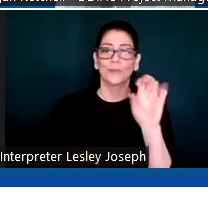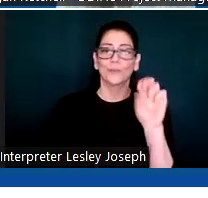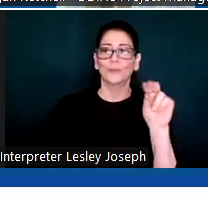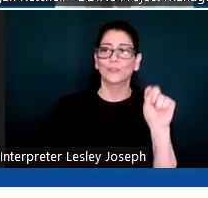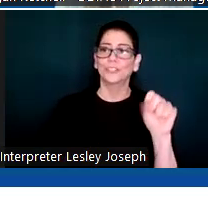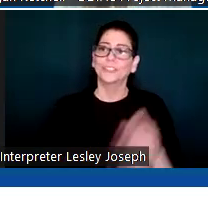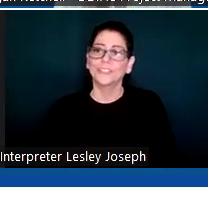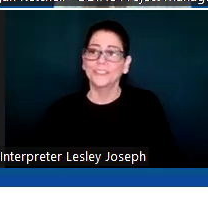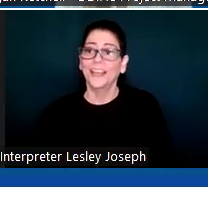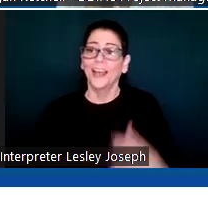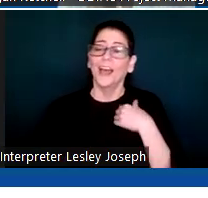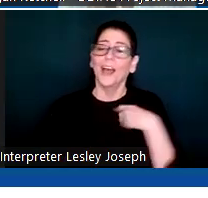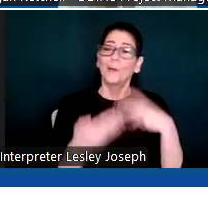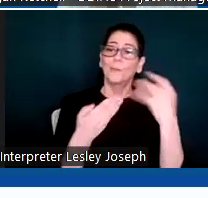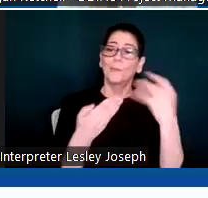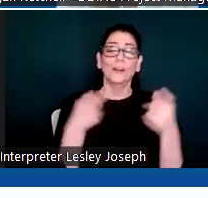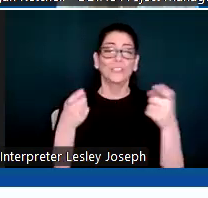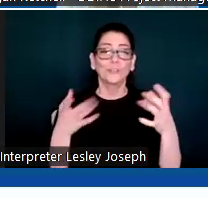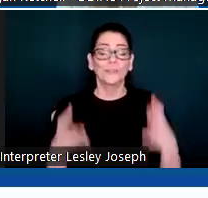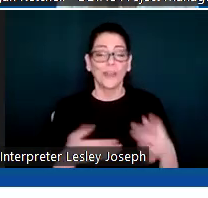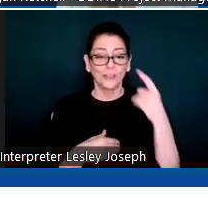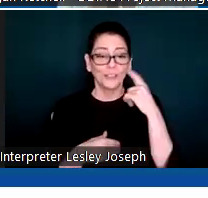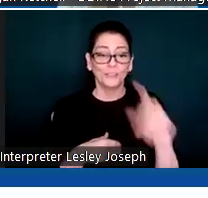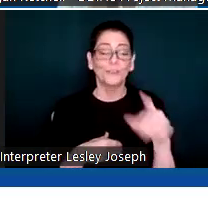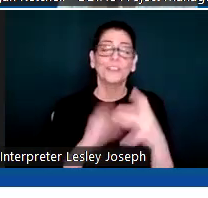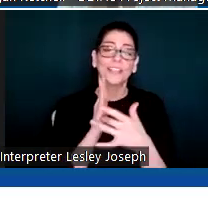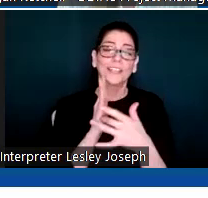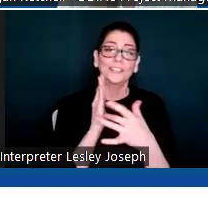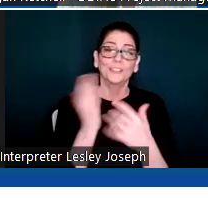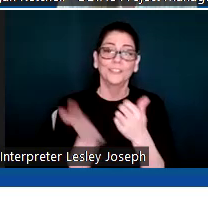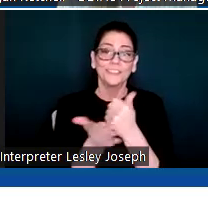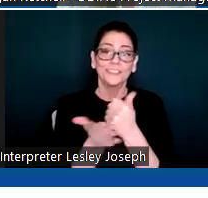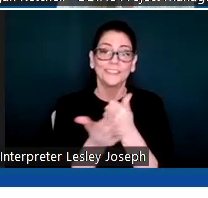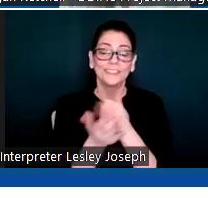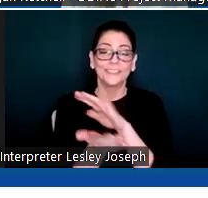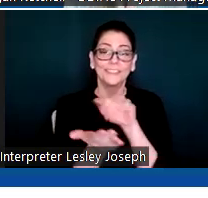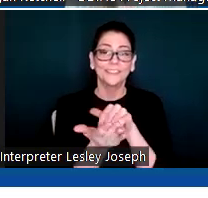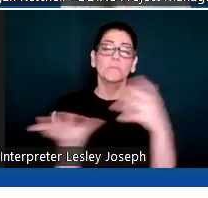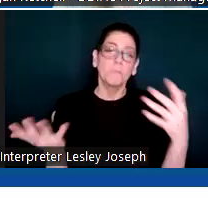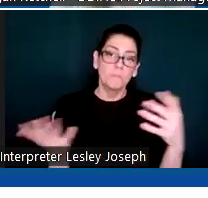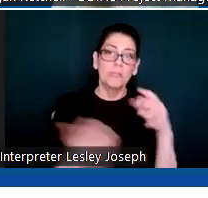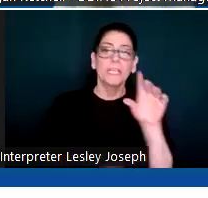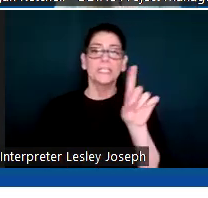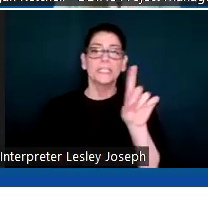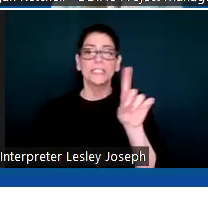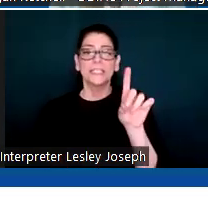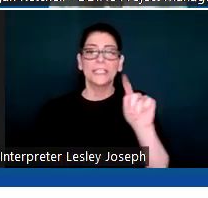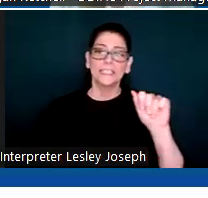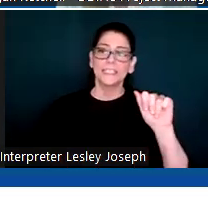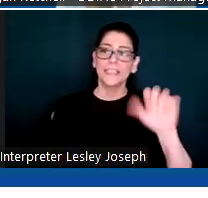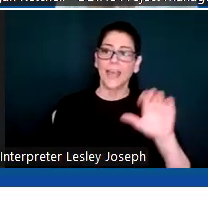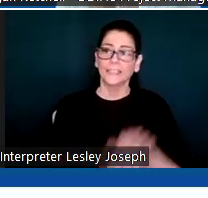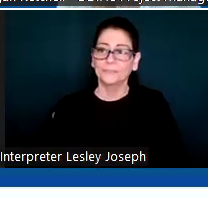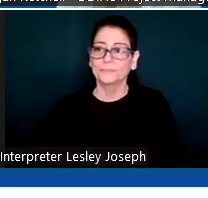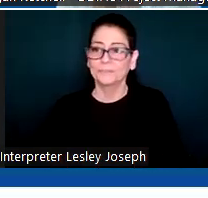manager for the Disability Employment Technical Assistance Center, or otherwise known as DTAC. We are really